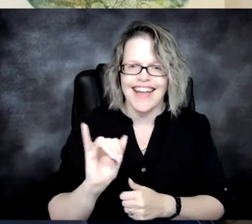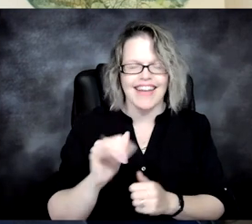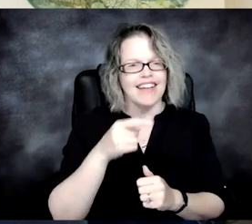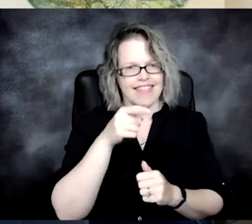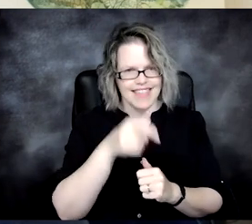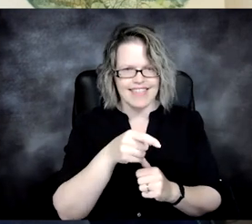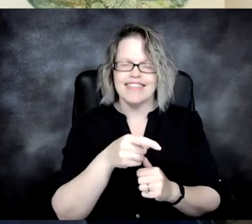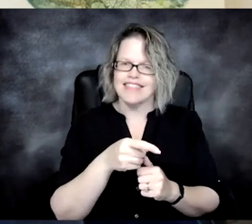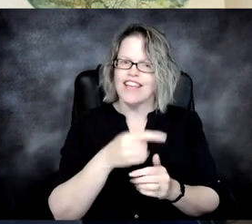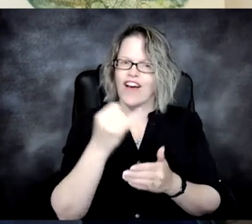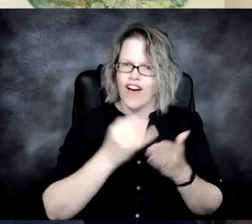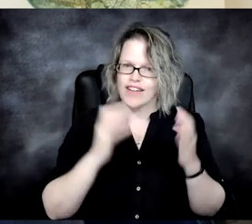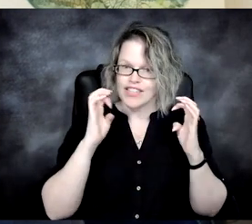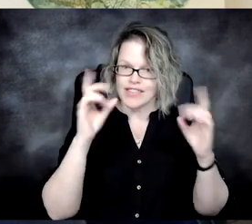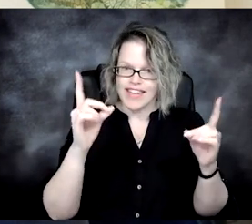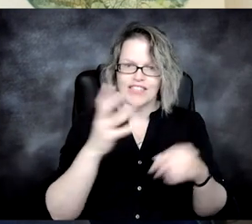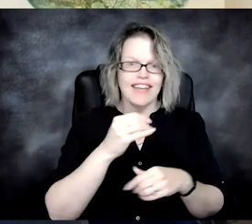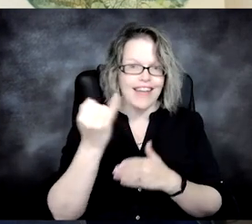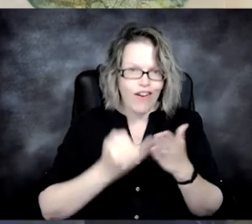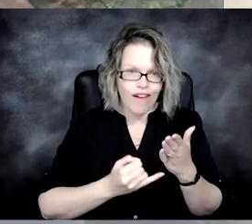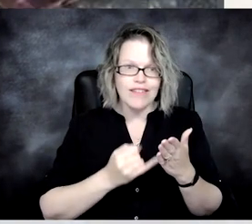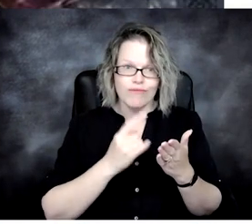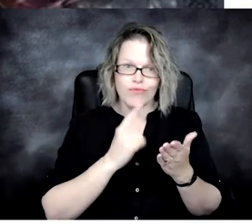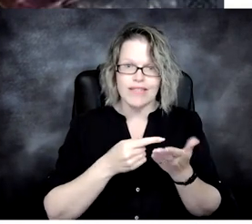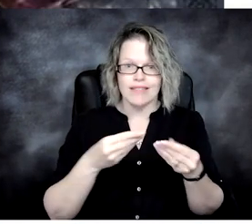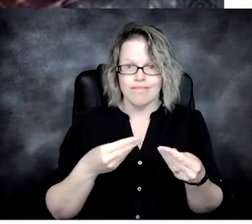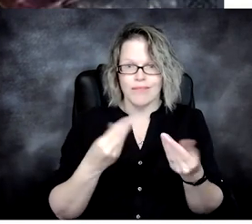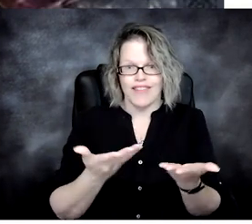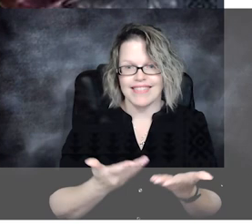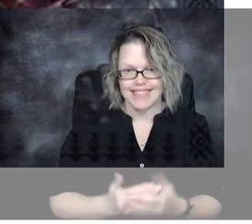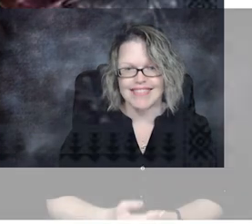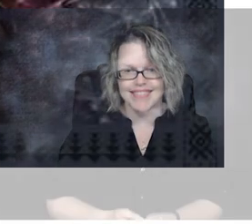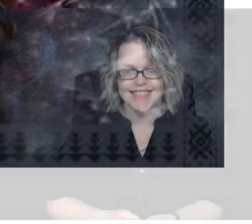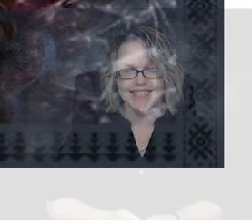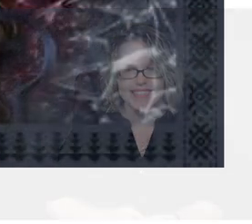one of the things that art education and art gives us.